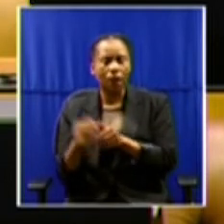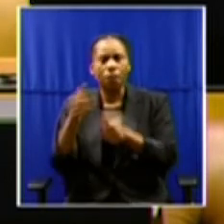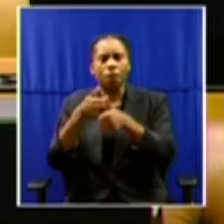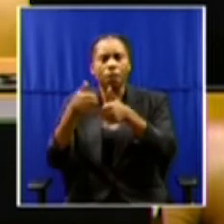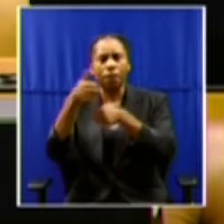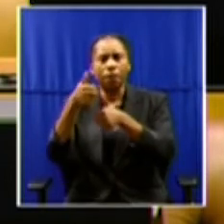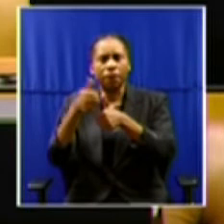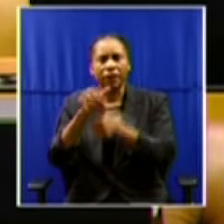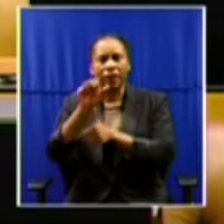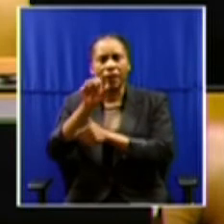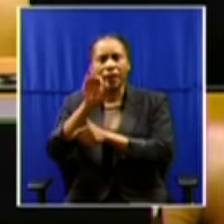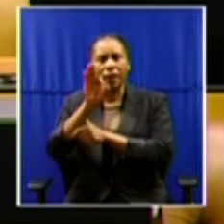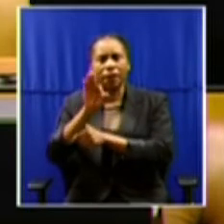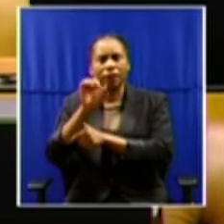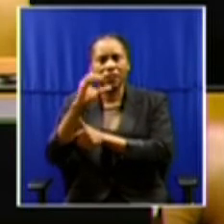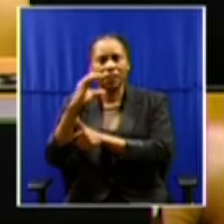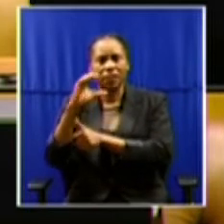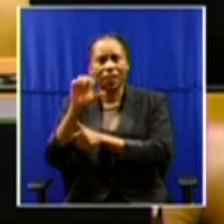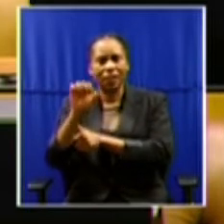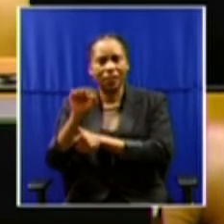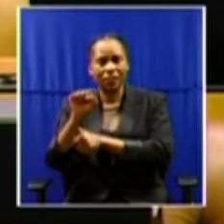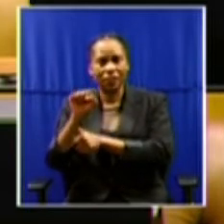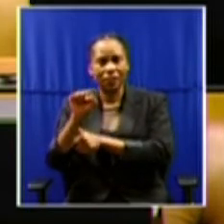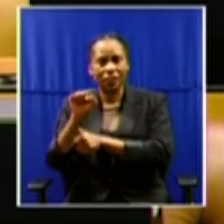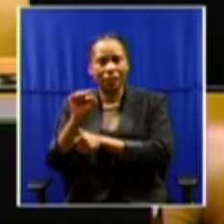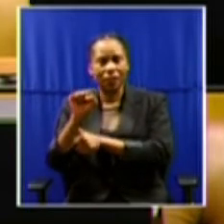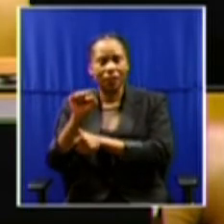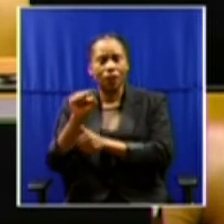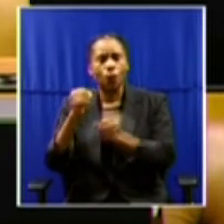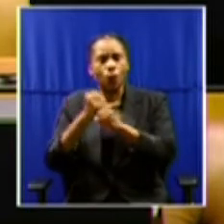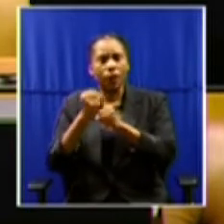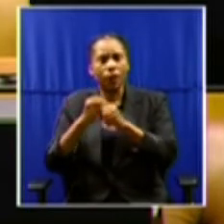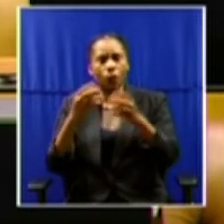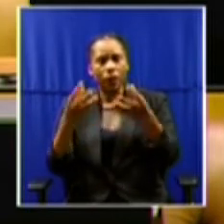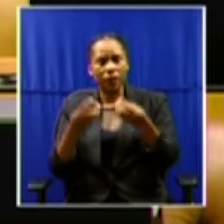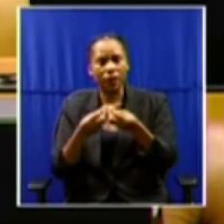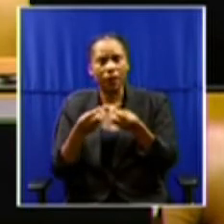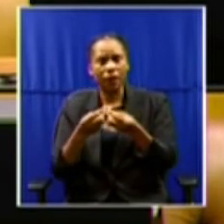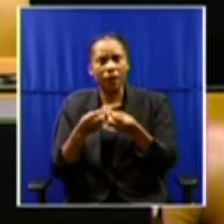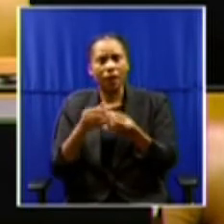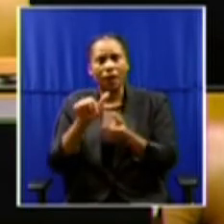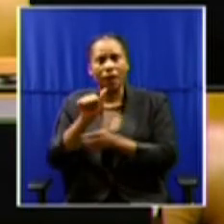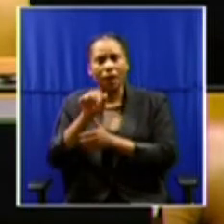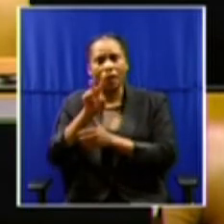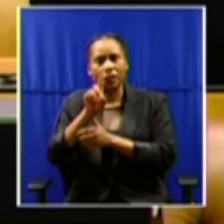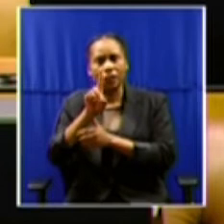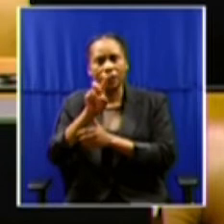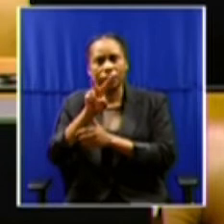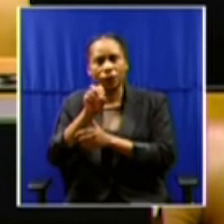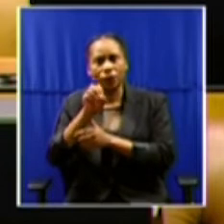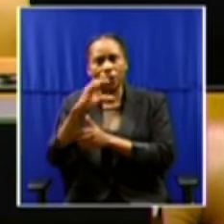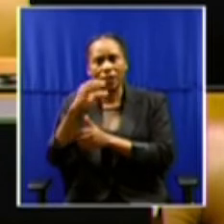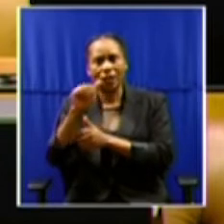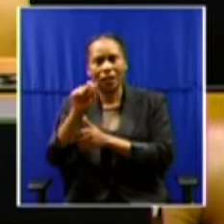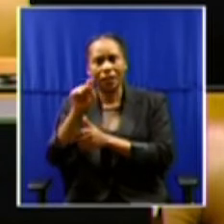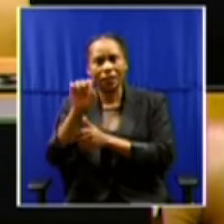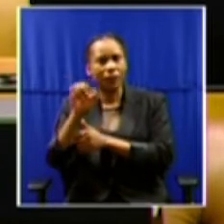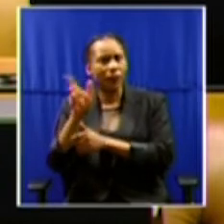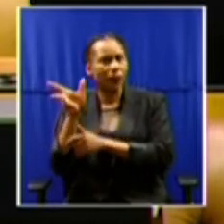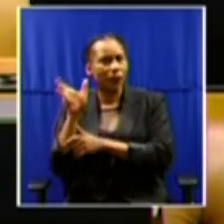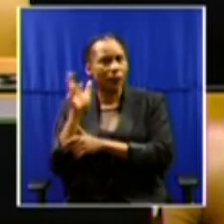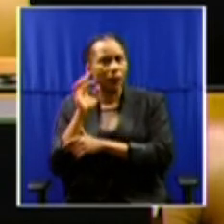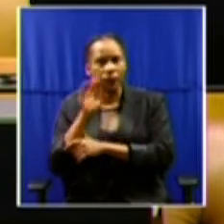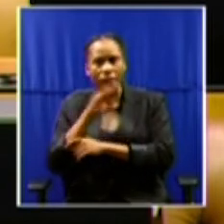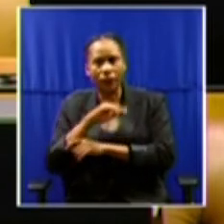FCS, General Lindela, who's working together with Advocate de Kock, who happens to be